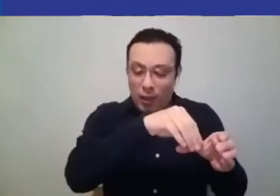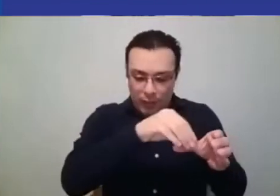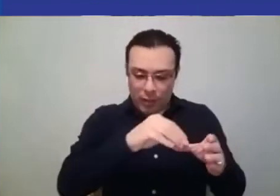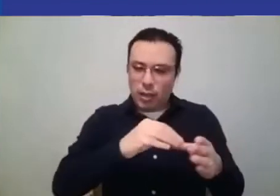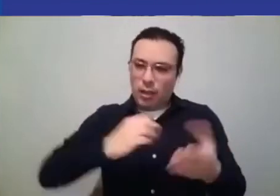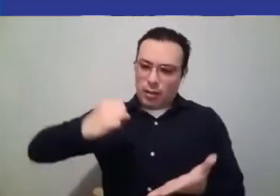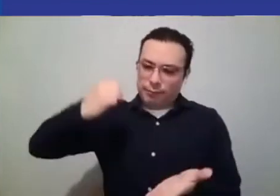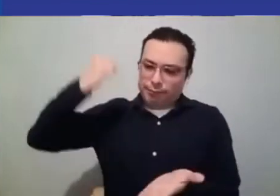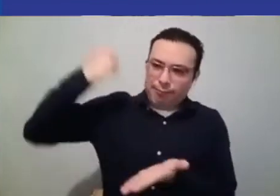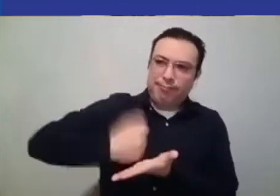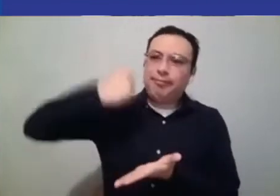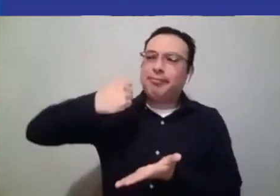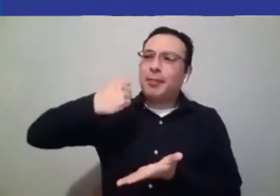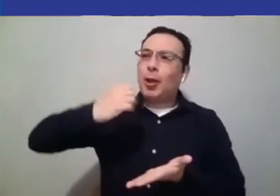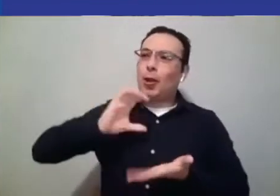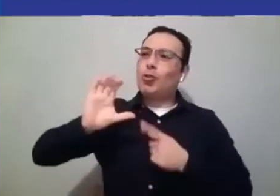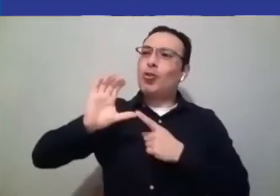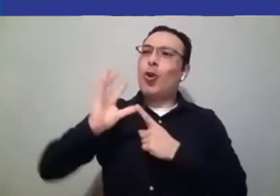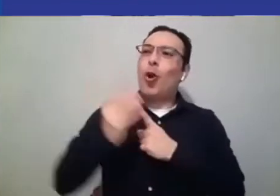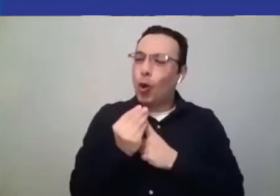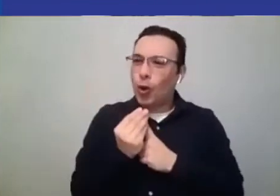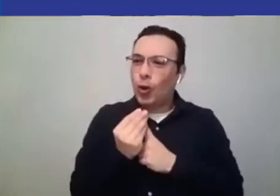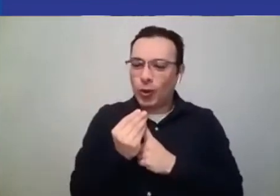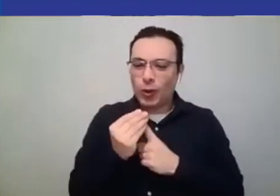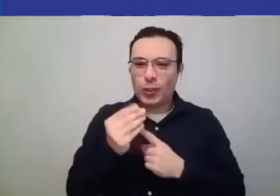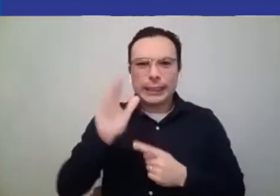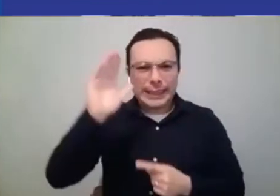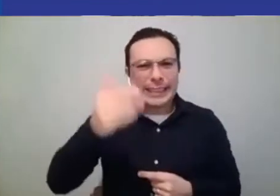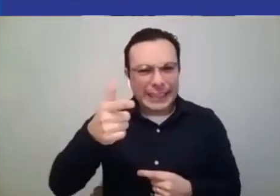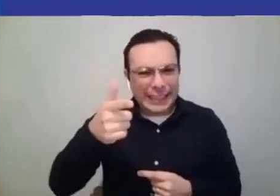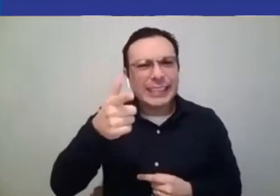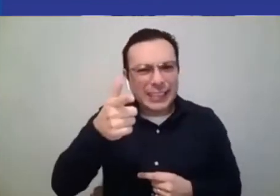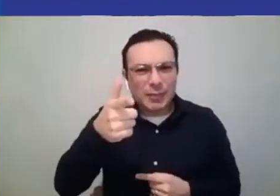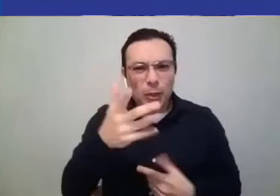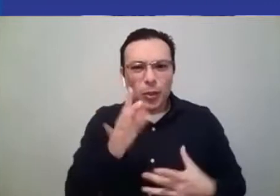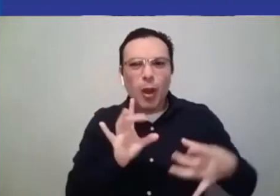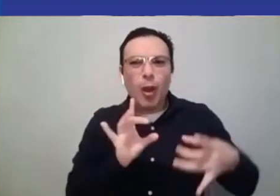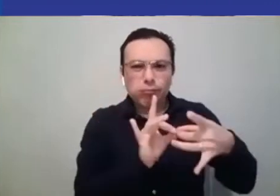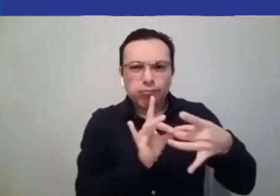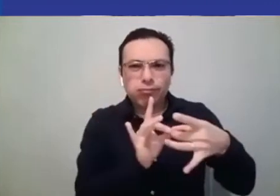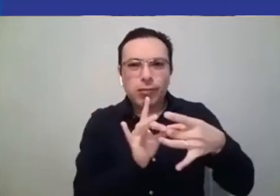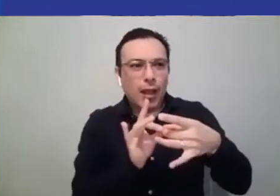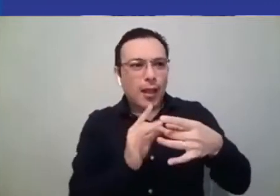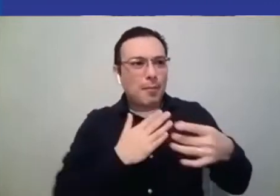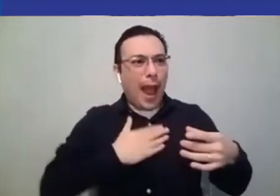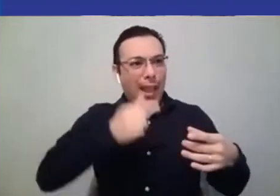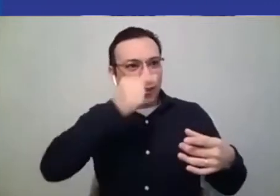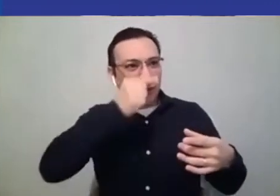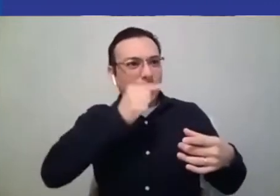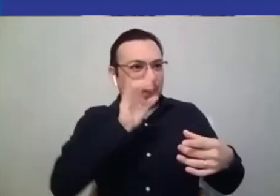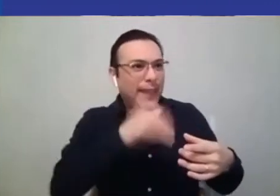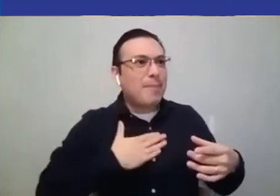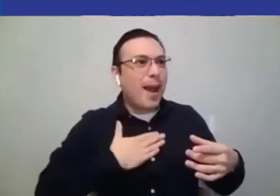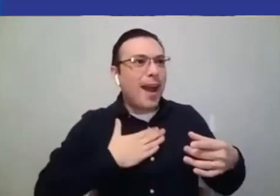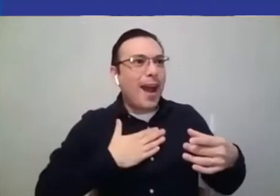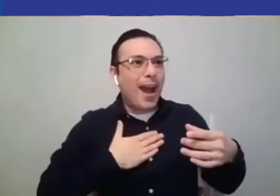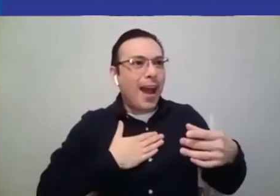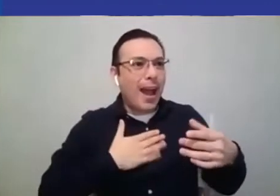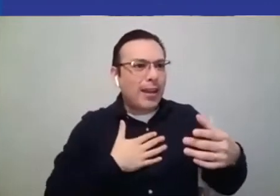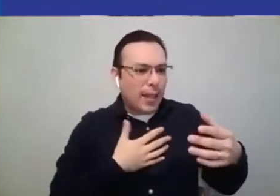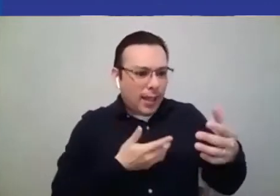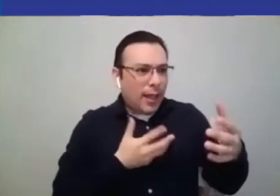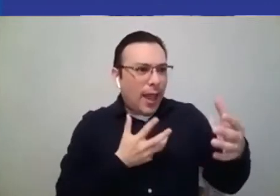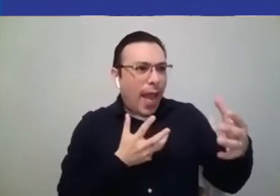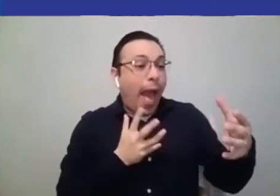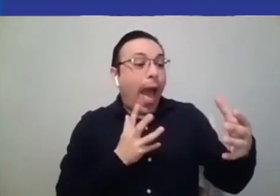of culture. It sounded like it meant a great deal to you to connect with your Greek heritage